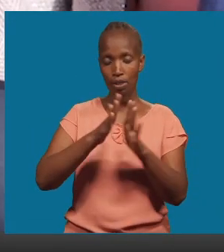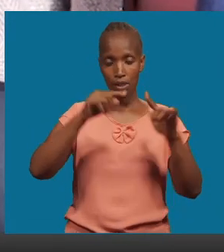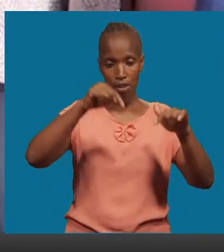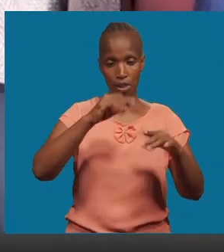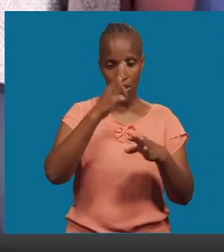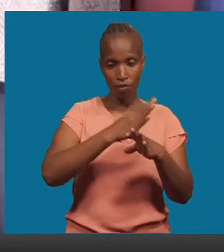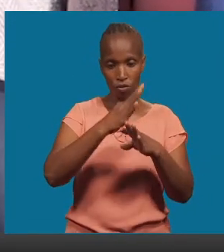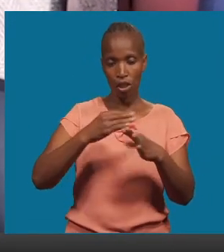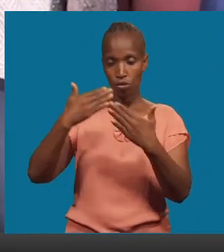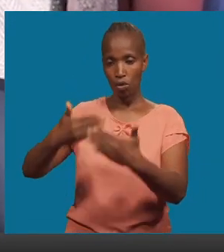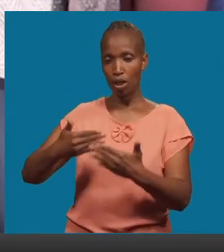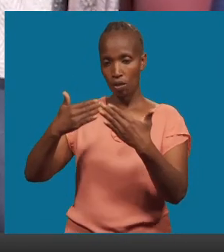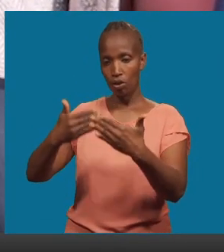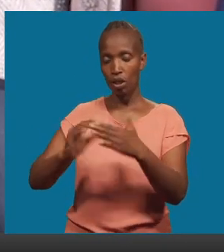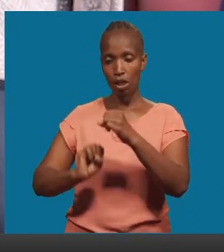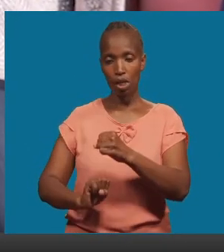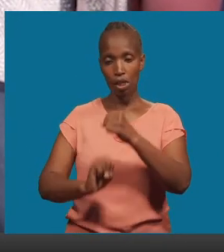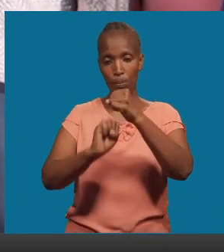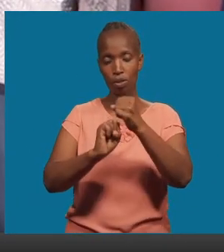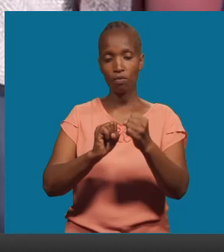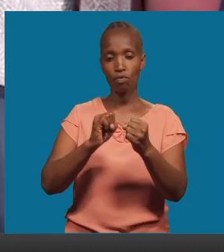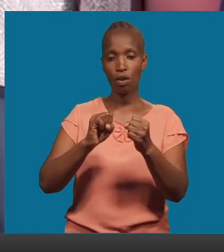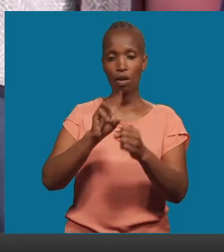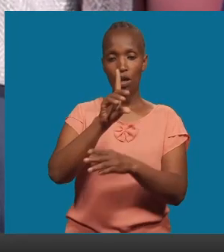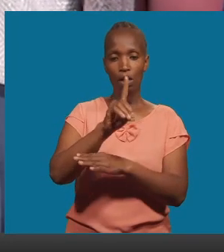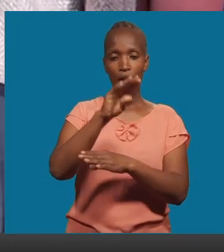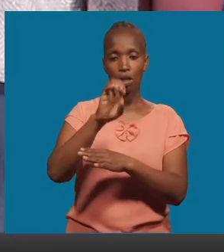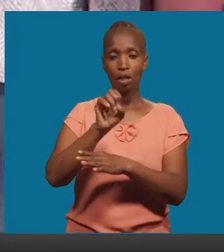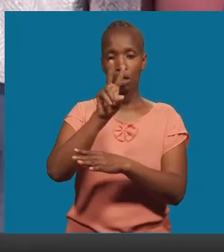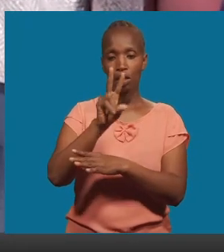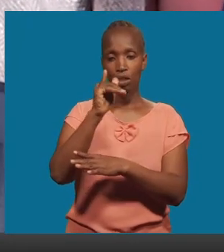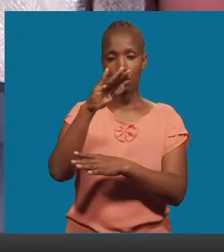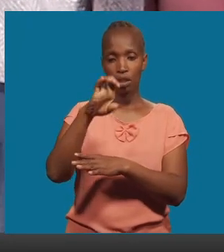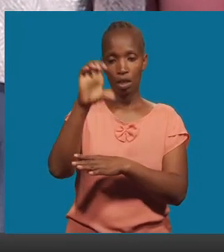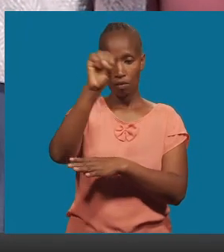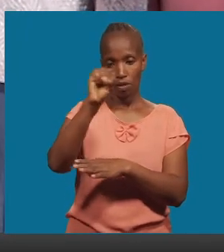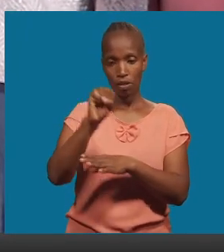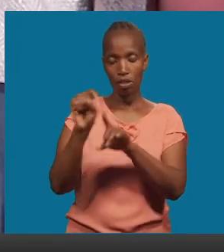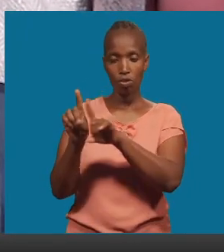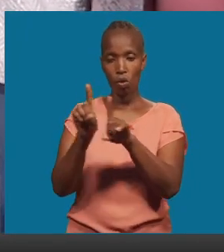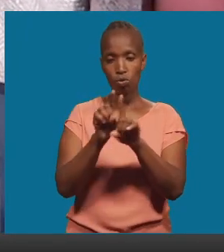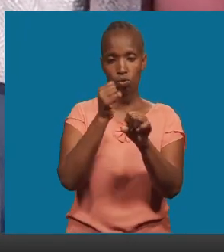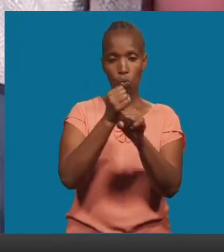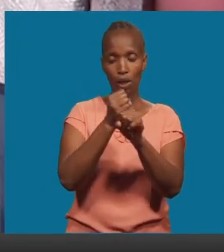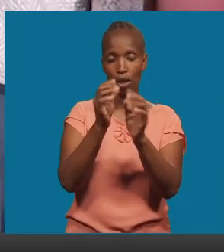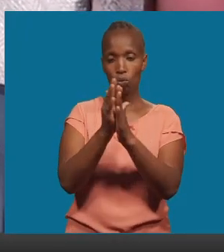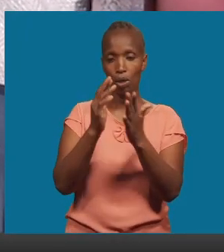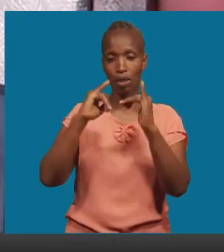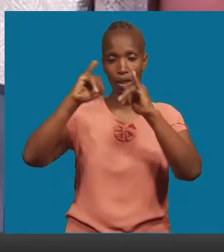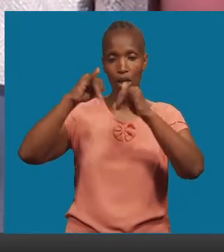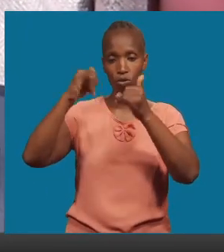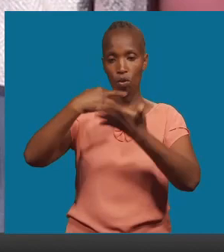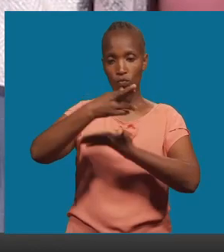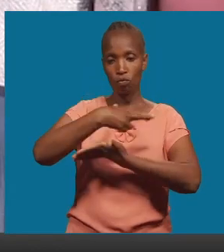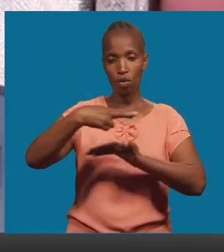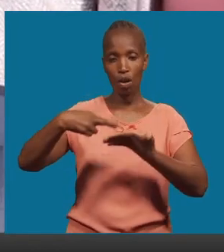actively participated with us in organizing this small function where we are giving out assistive devices and also partnering with our more